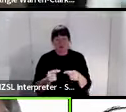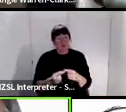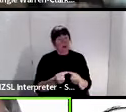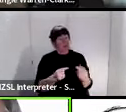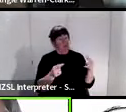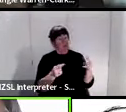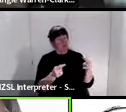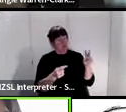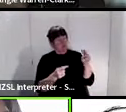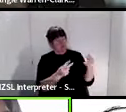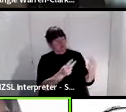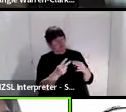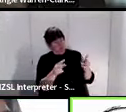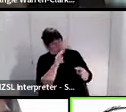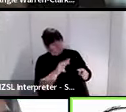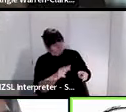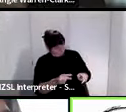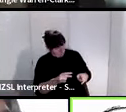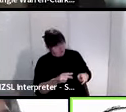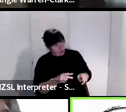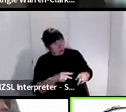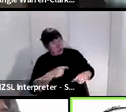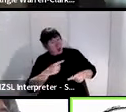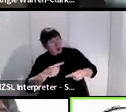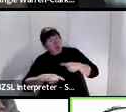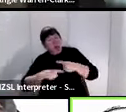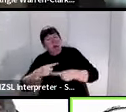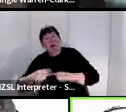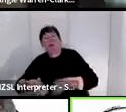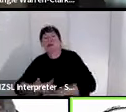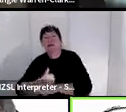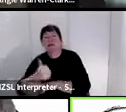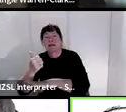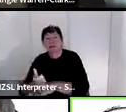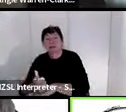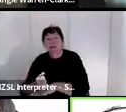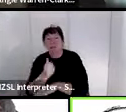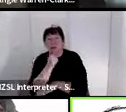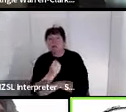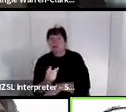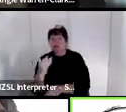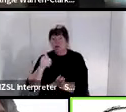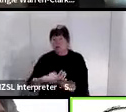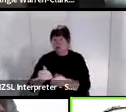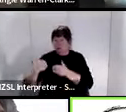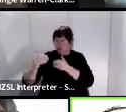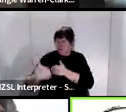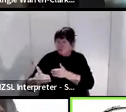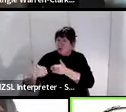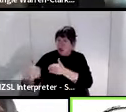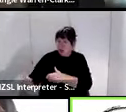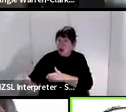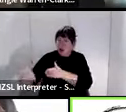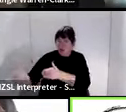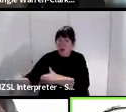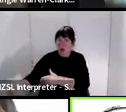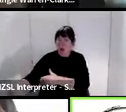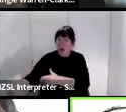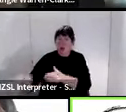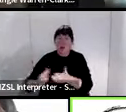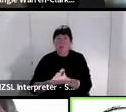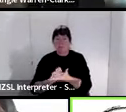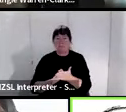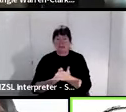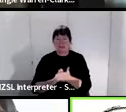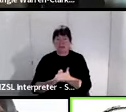reviews, it's the time from the review to the implementation. And having it at a 3 year one means that in practical terms, it will end